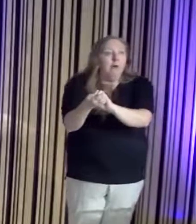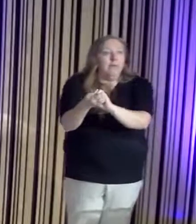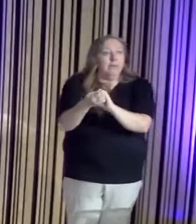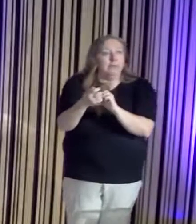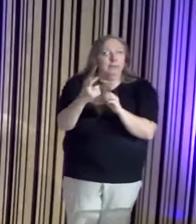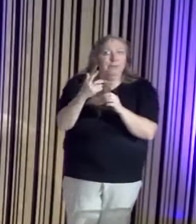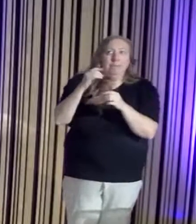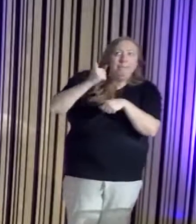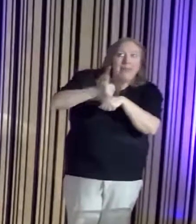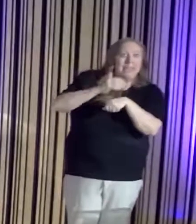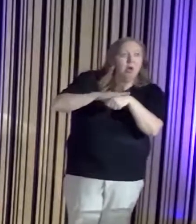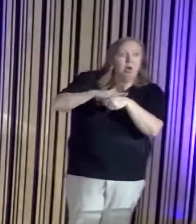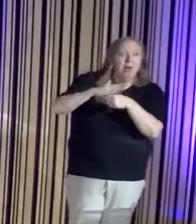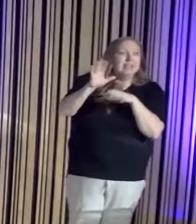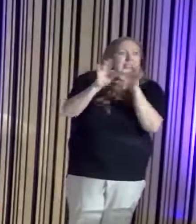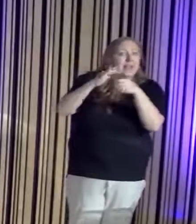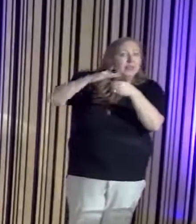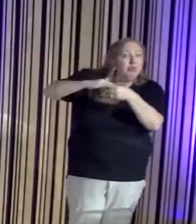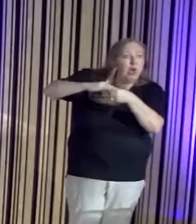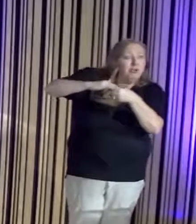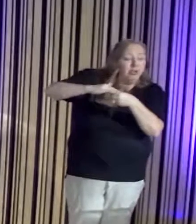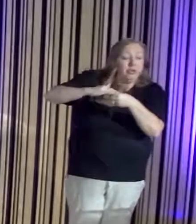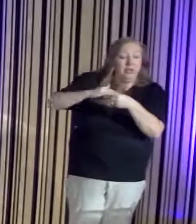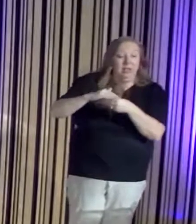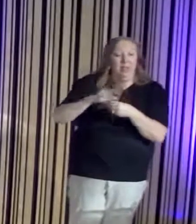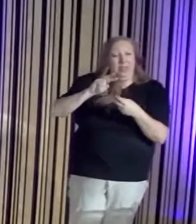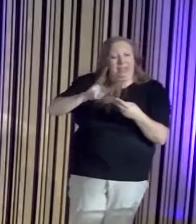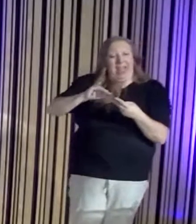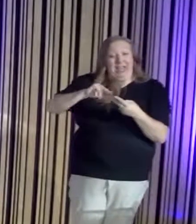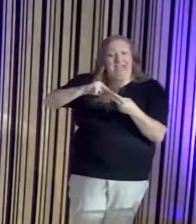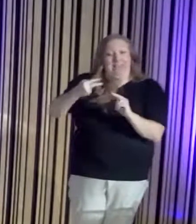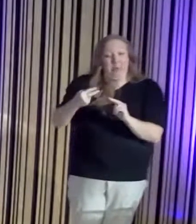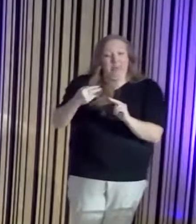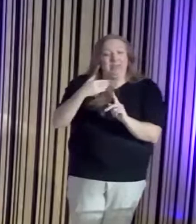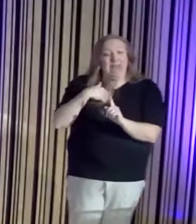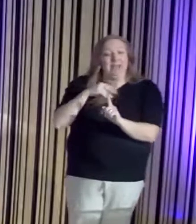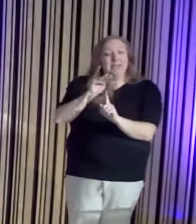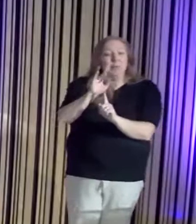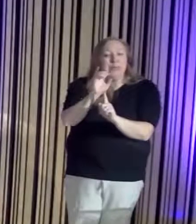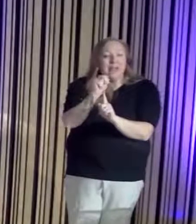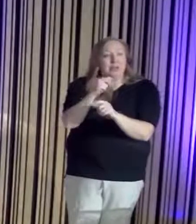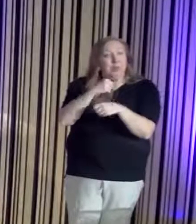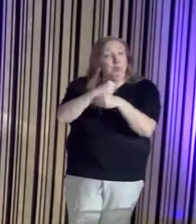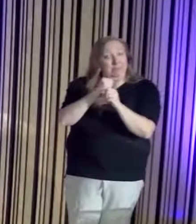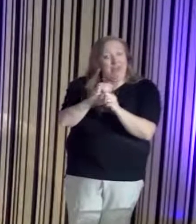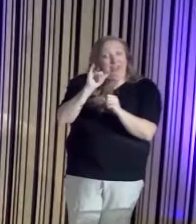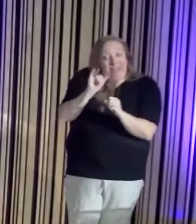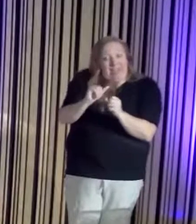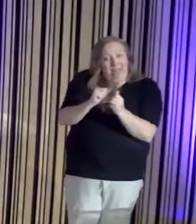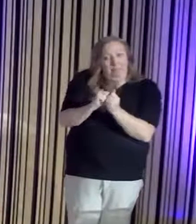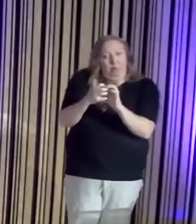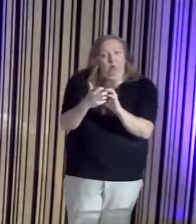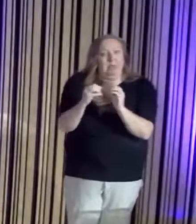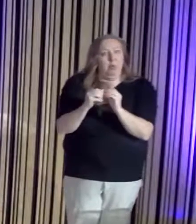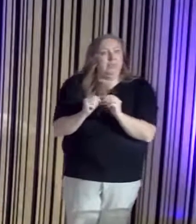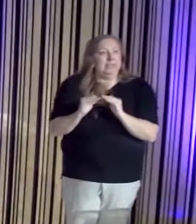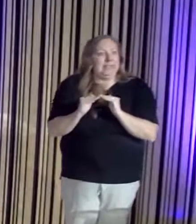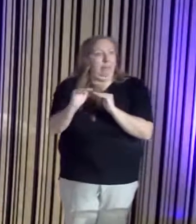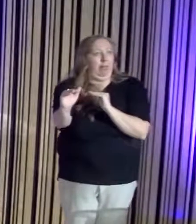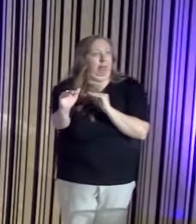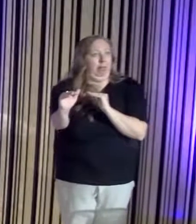so it turns out that sequence actually has a mutation which makes that protein more stable in the photosystem. So you could, if